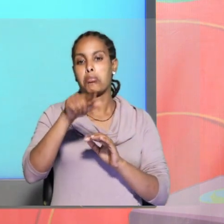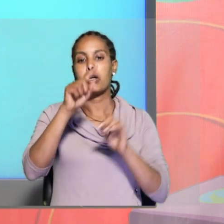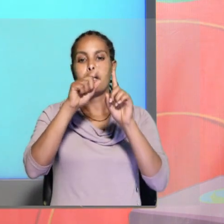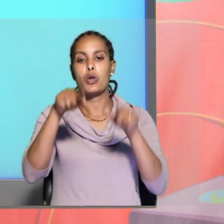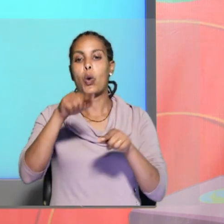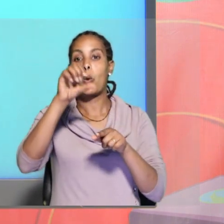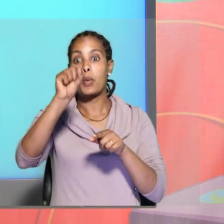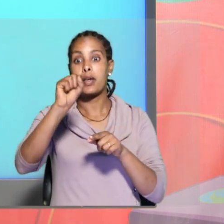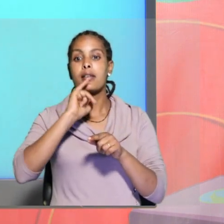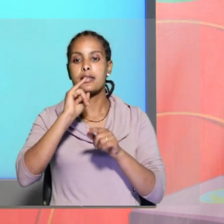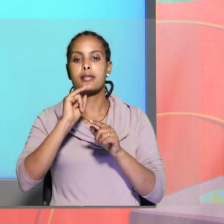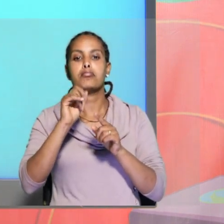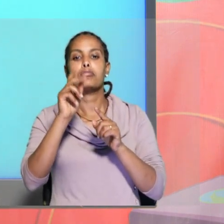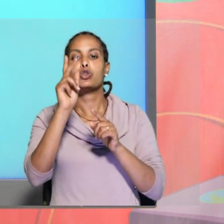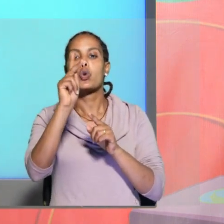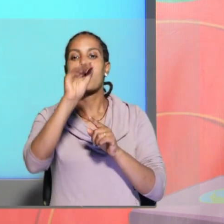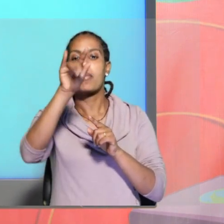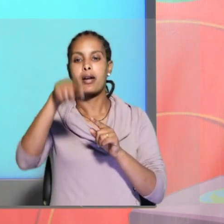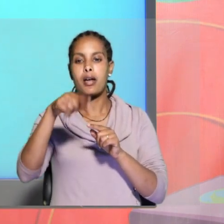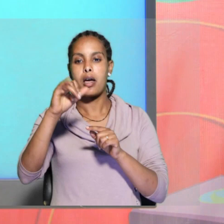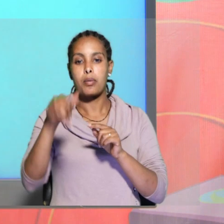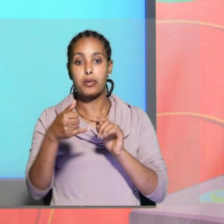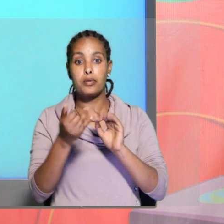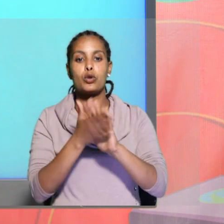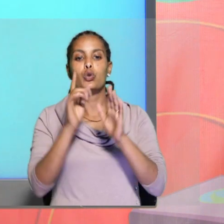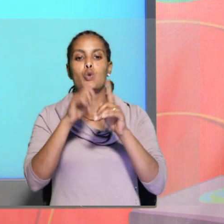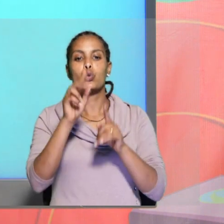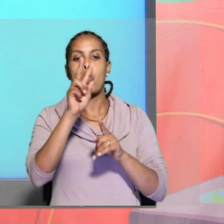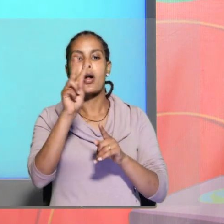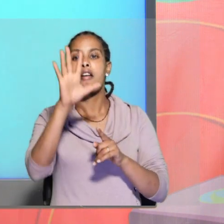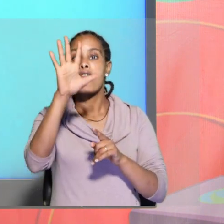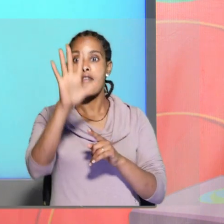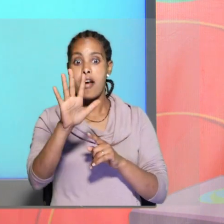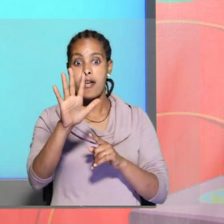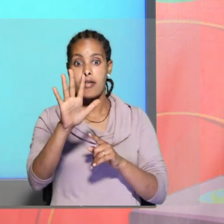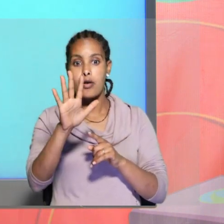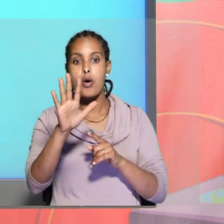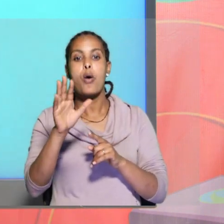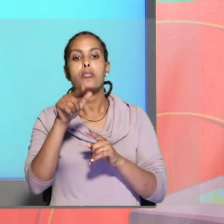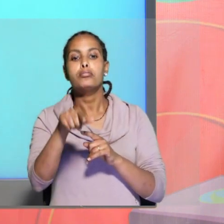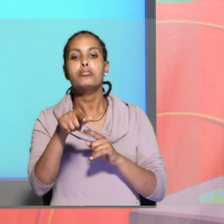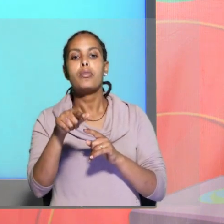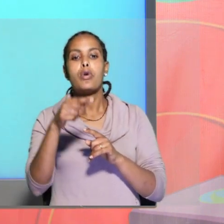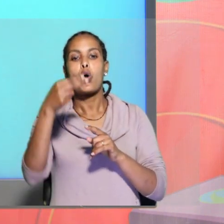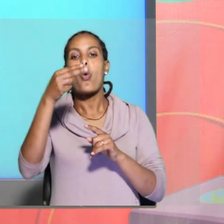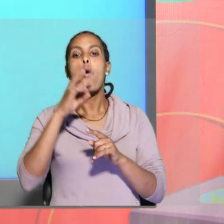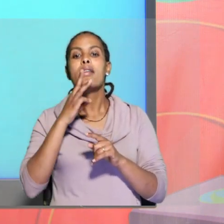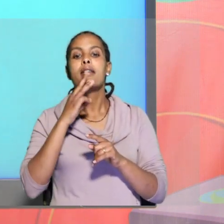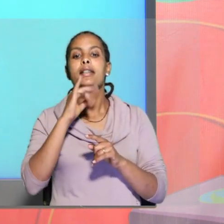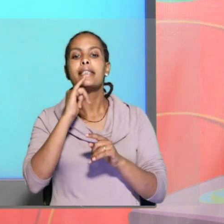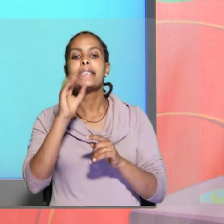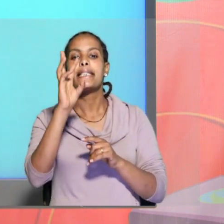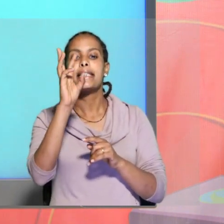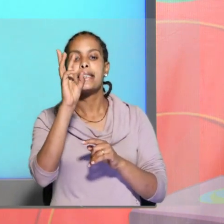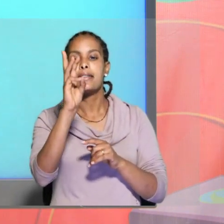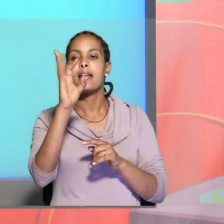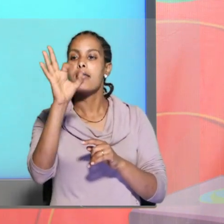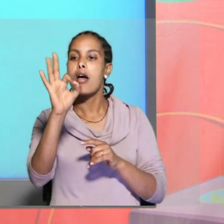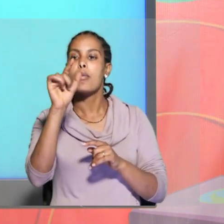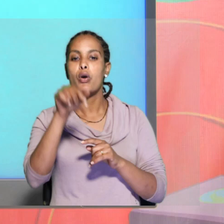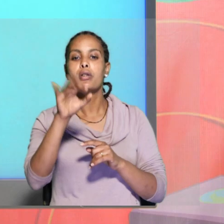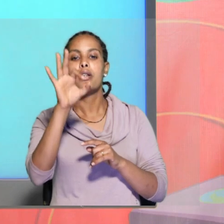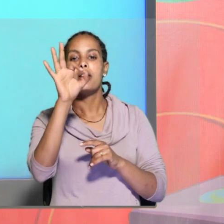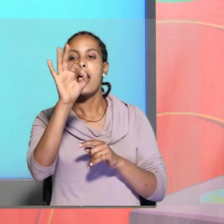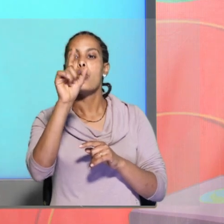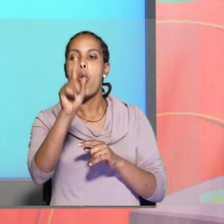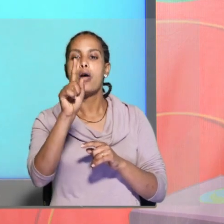Kelvin. Molar entropy of oxygen is 205. Molar entropy of water is 69.91 joule